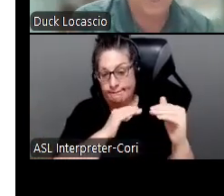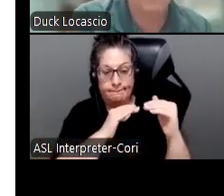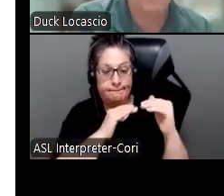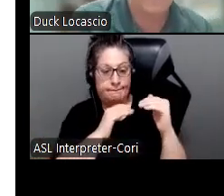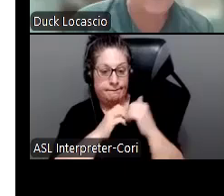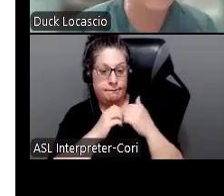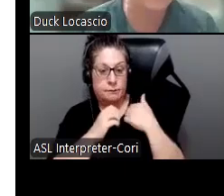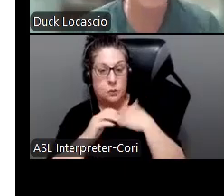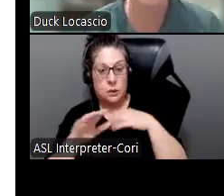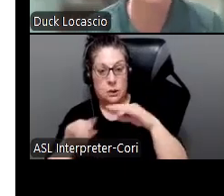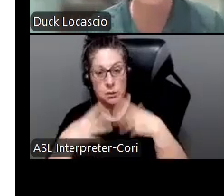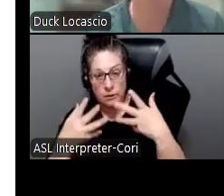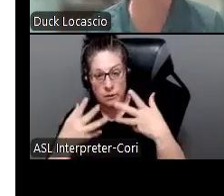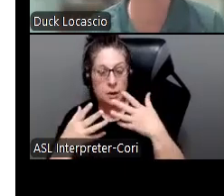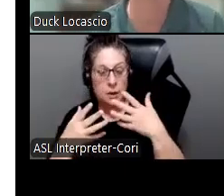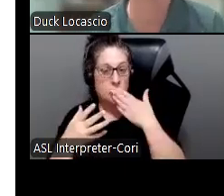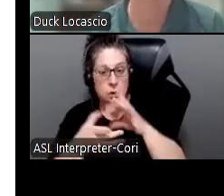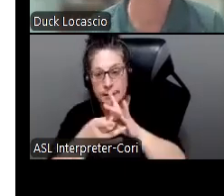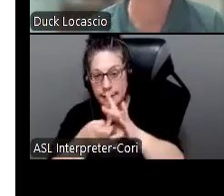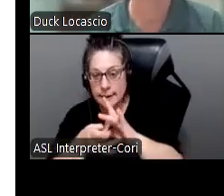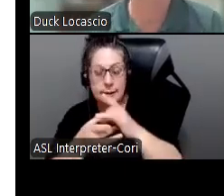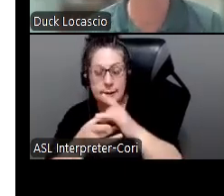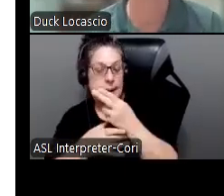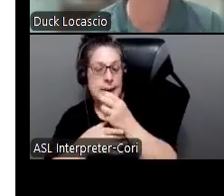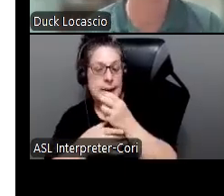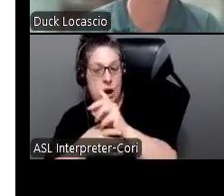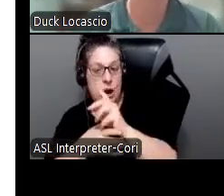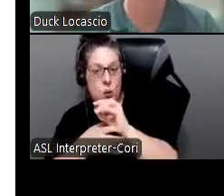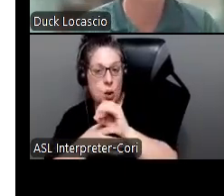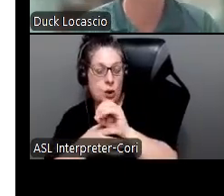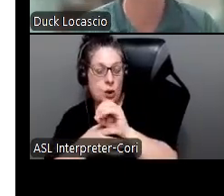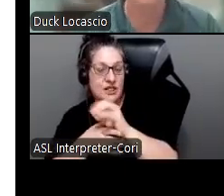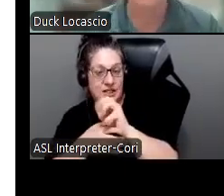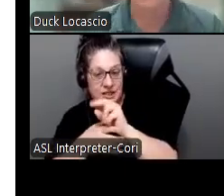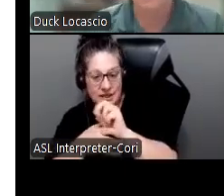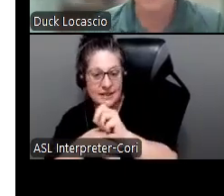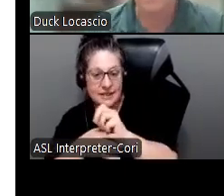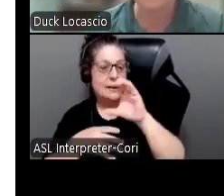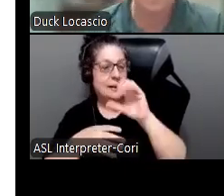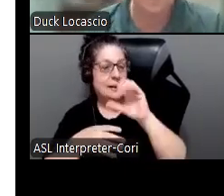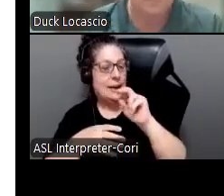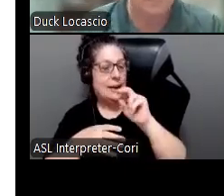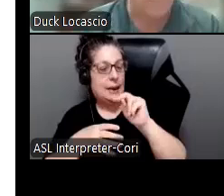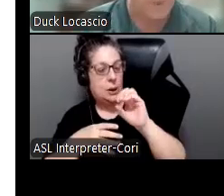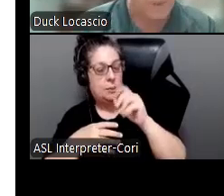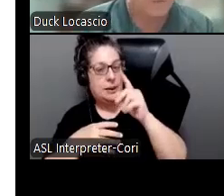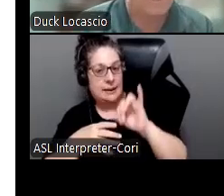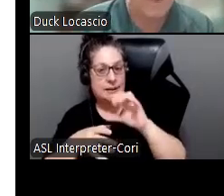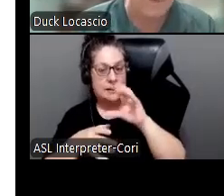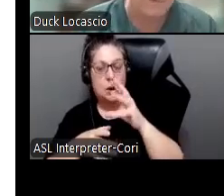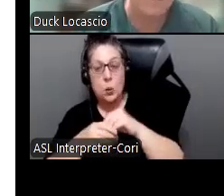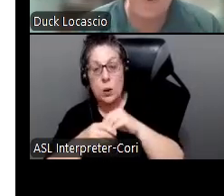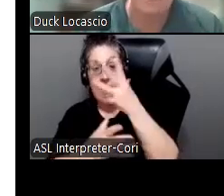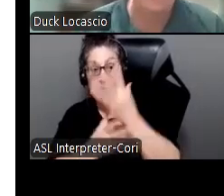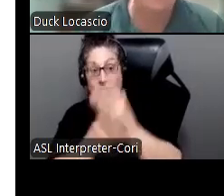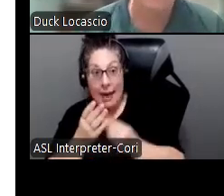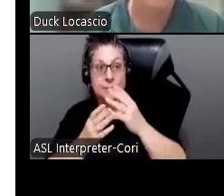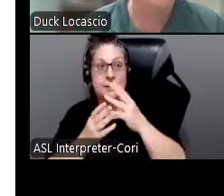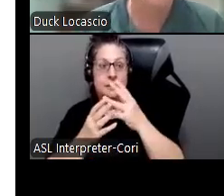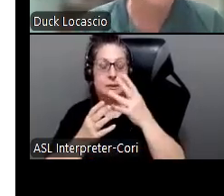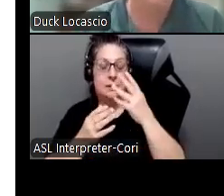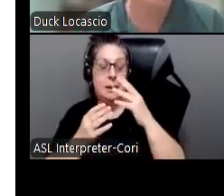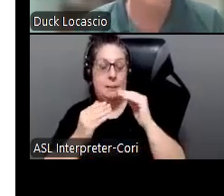We're trying to provide heterogeneous canopies with gaps and multiple layering. To meet these